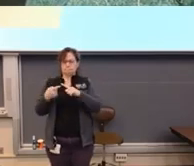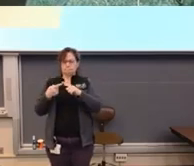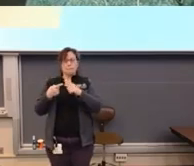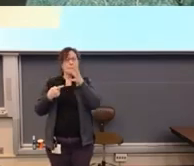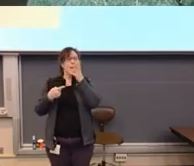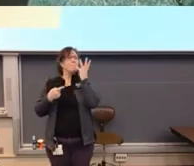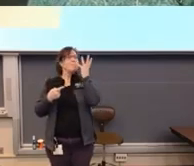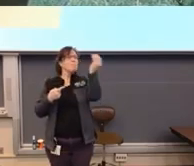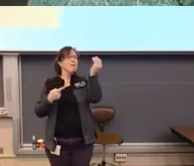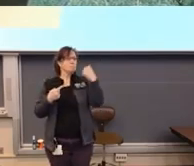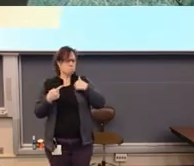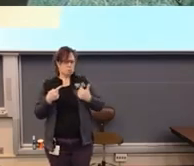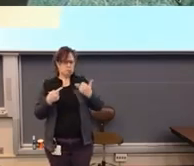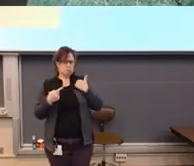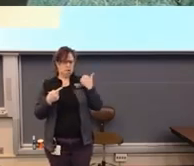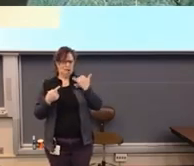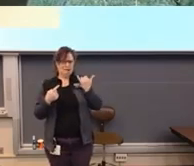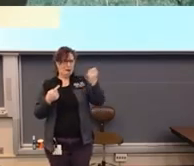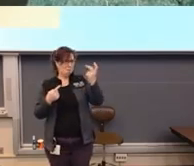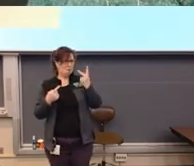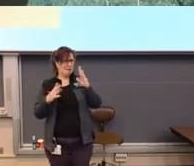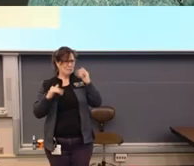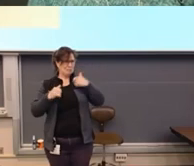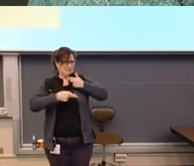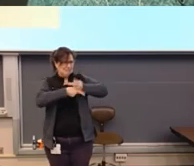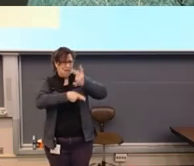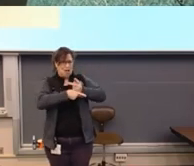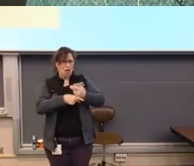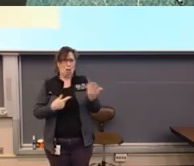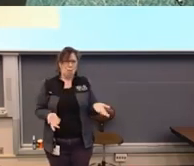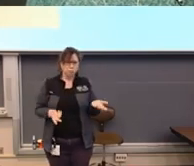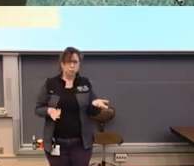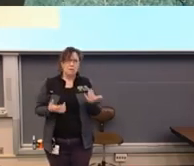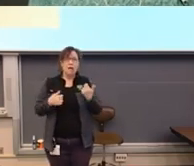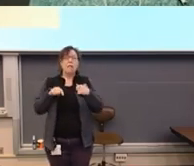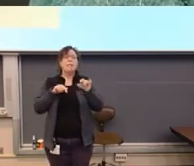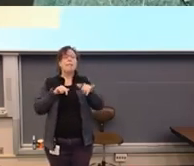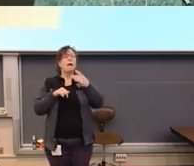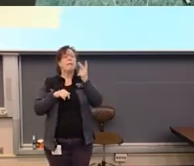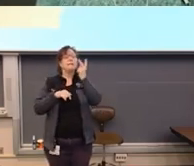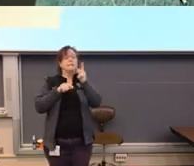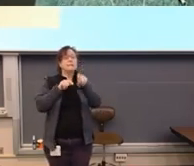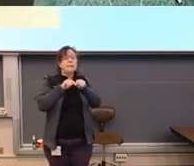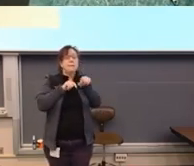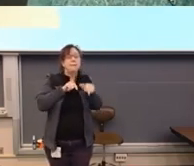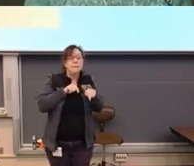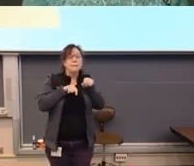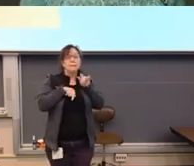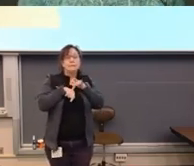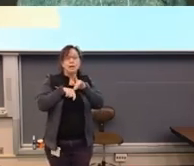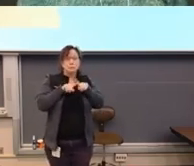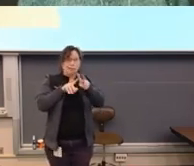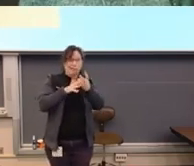she expects me to take care of her. Okay. Might be a toe dipper, right? Not necessarily all